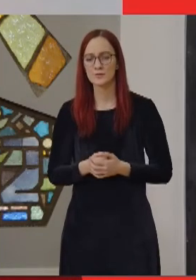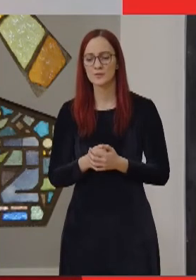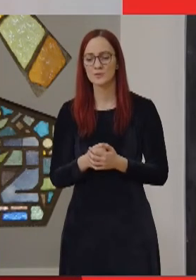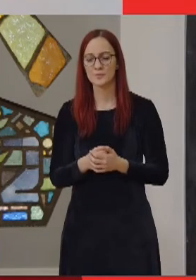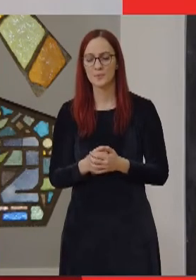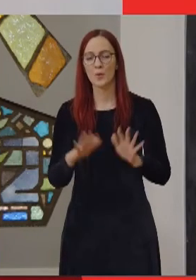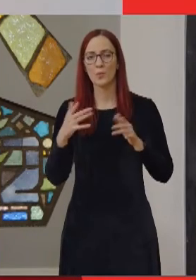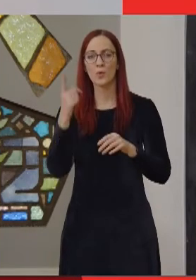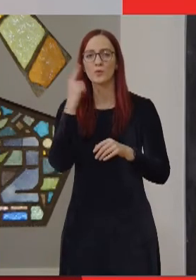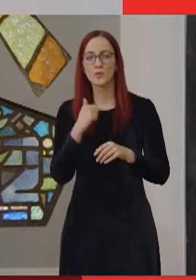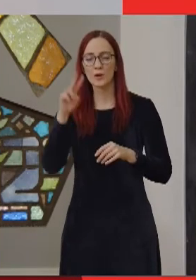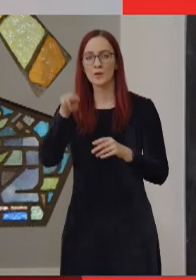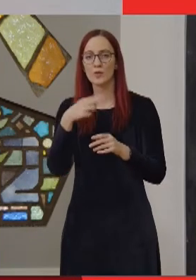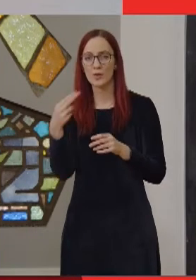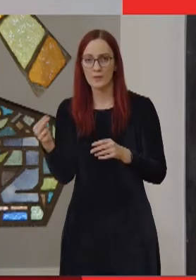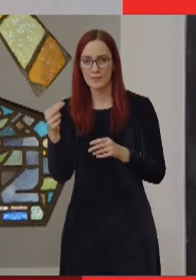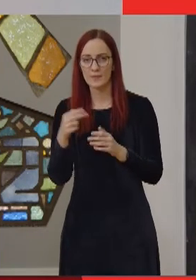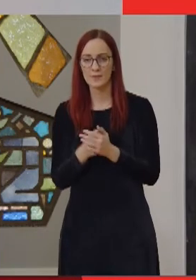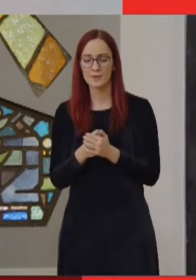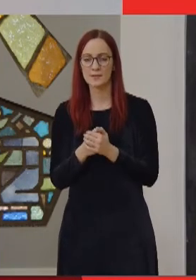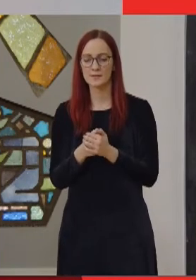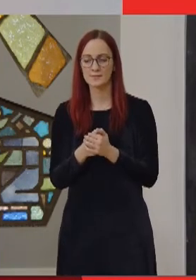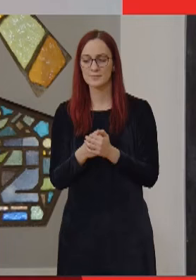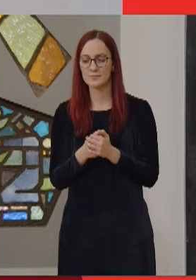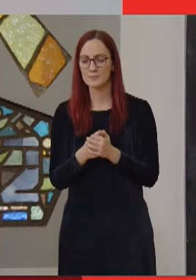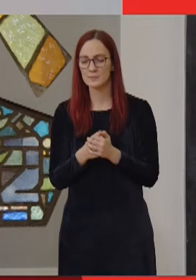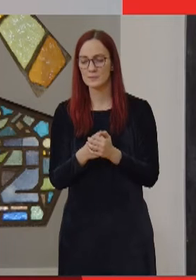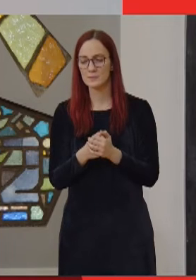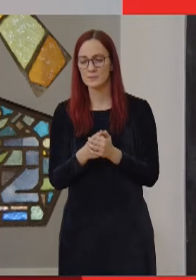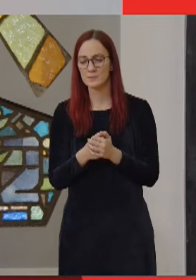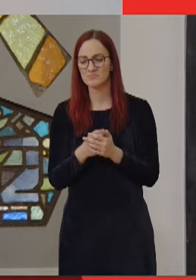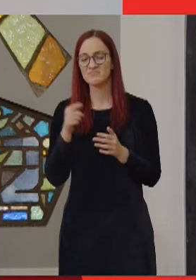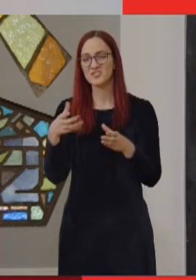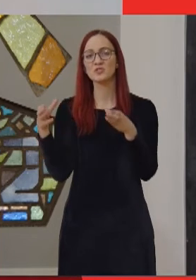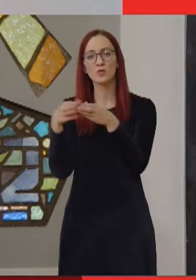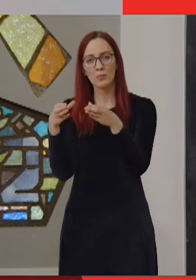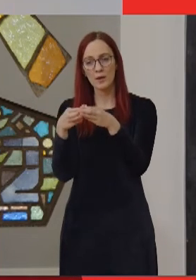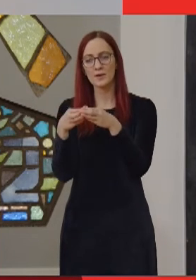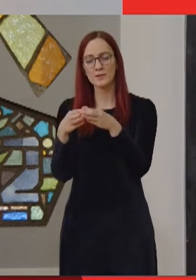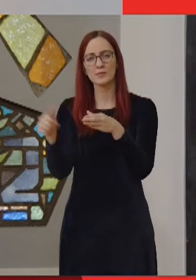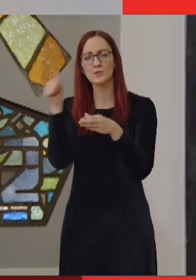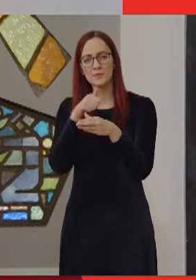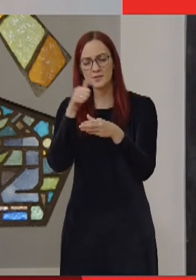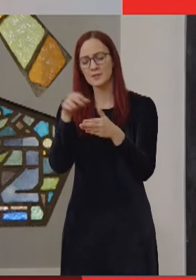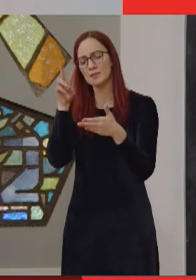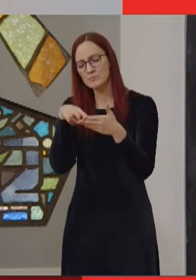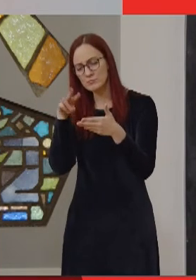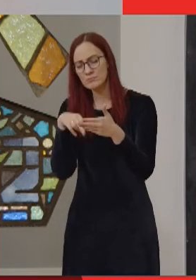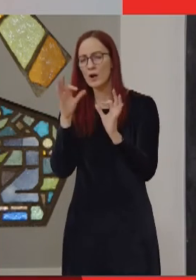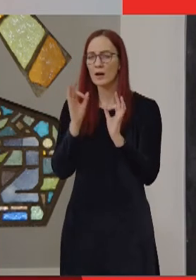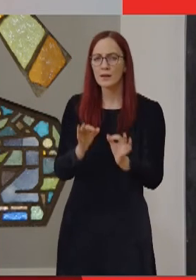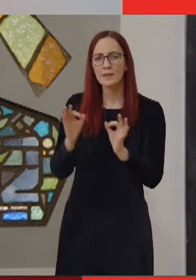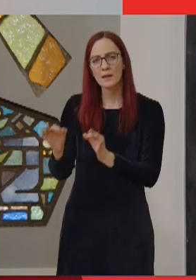And if Lithuania ratified the convention, the Grevio Committee and its recommendations would be